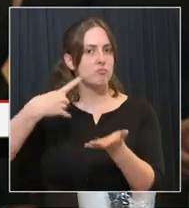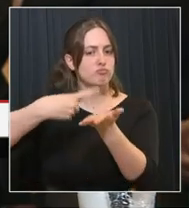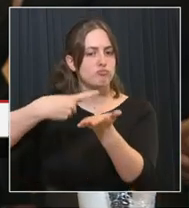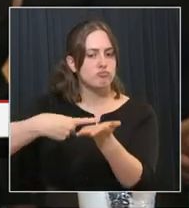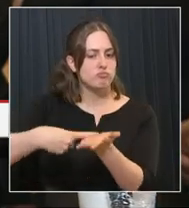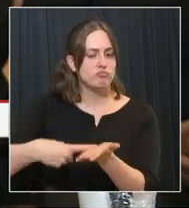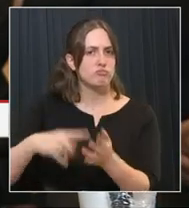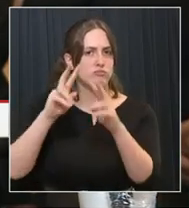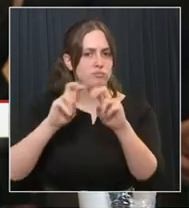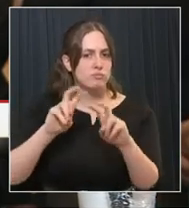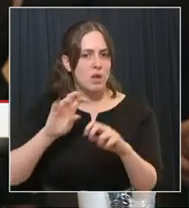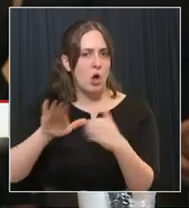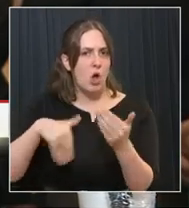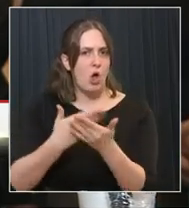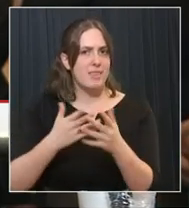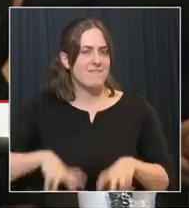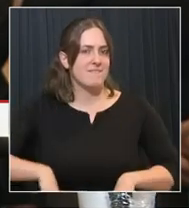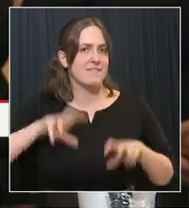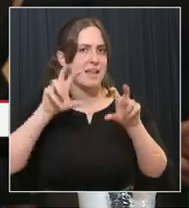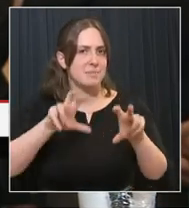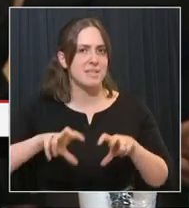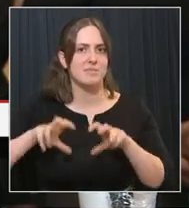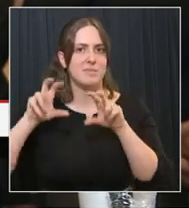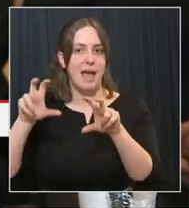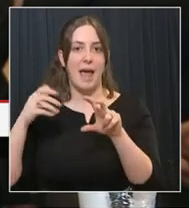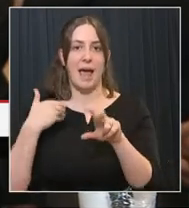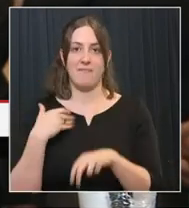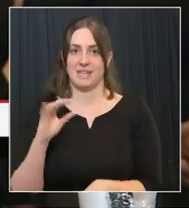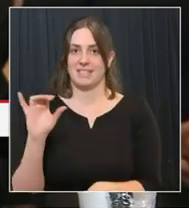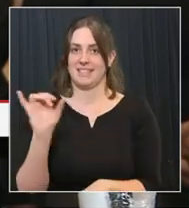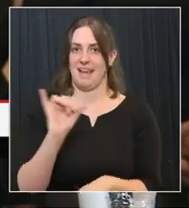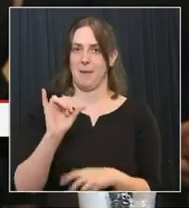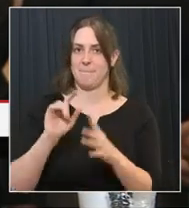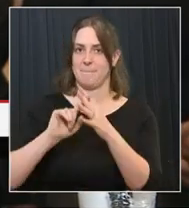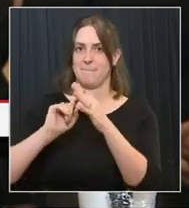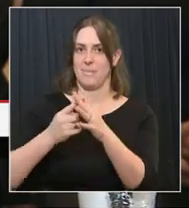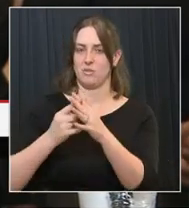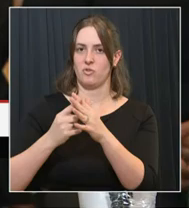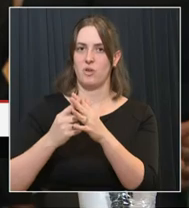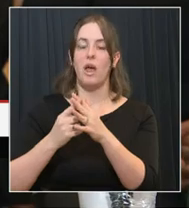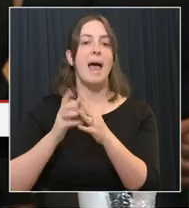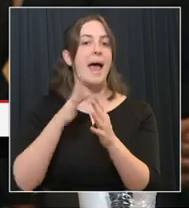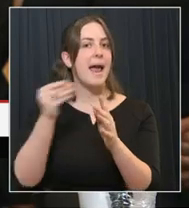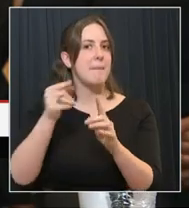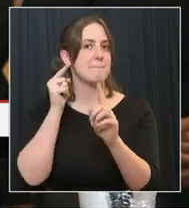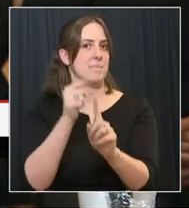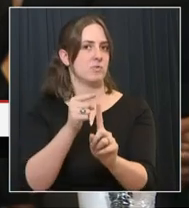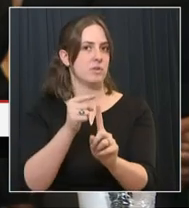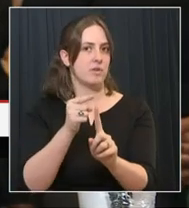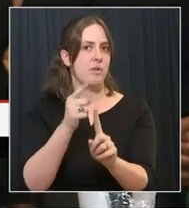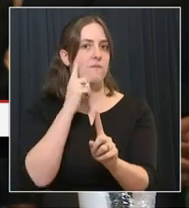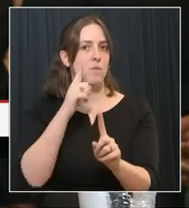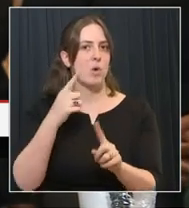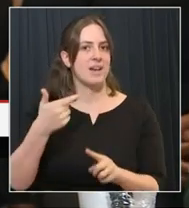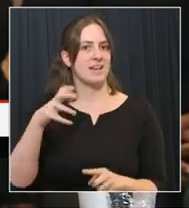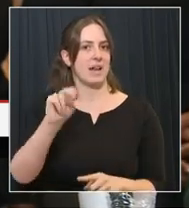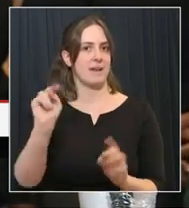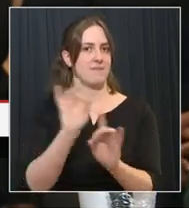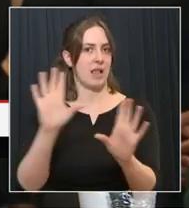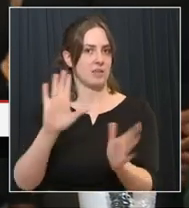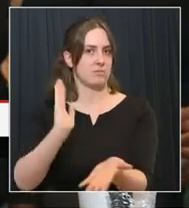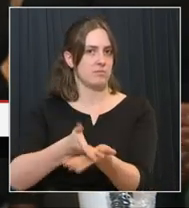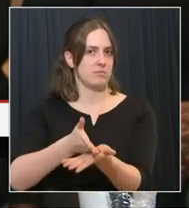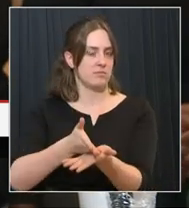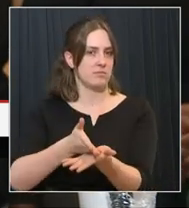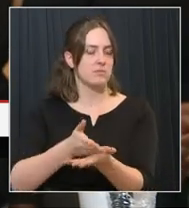these investments collectively as having the same mission and purpose to prevent gun violence. How do you pool them or distribute them in a way that